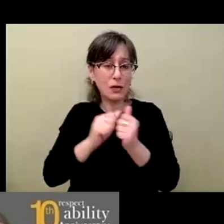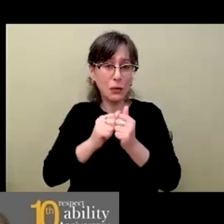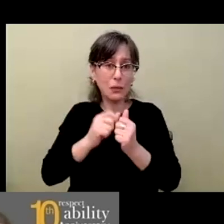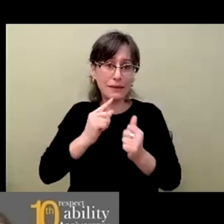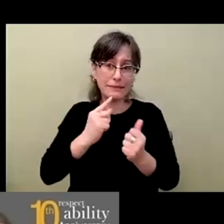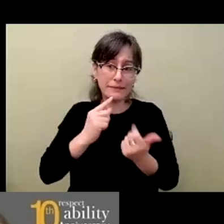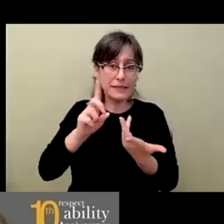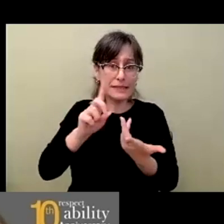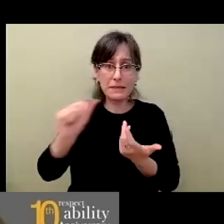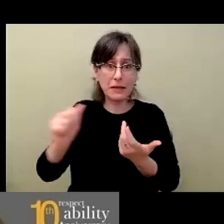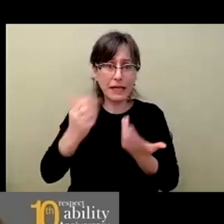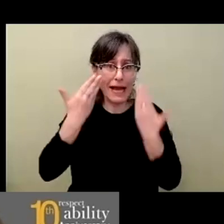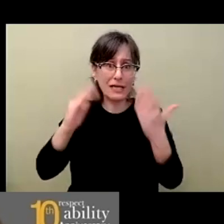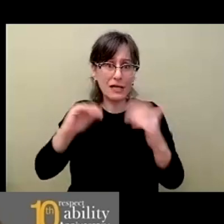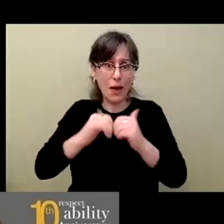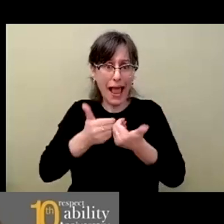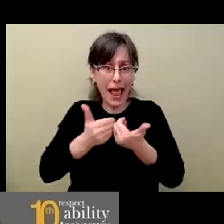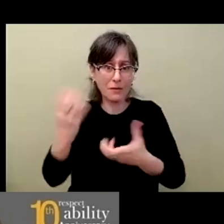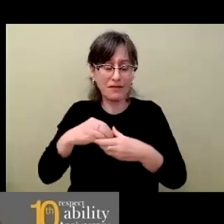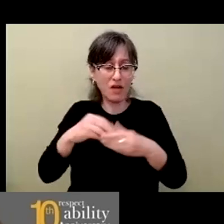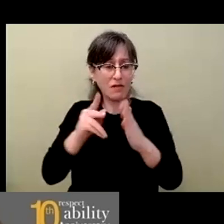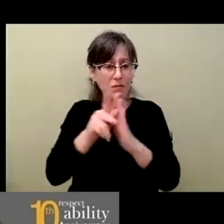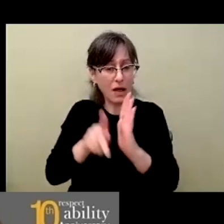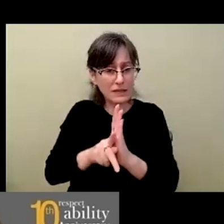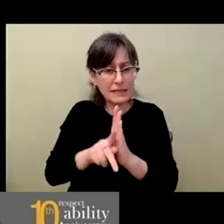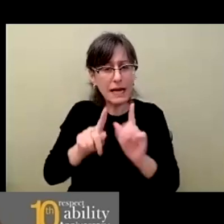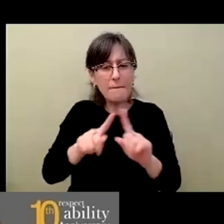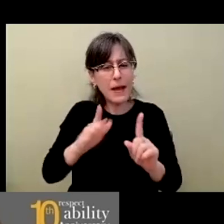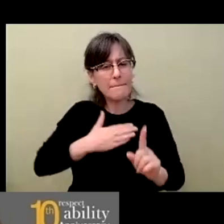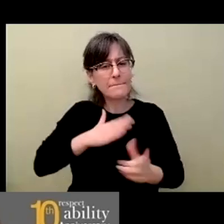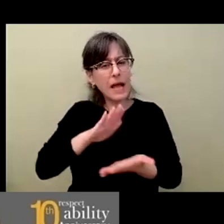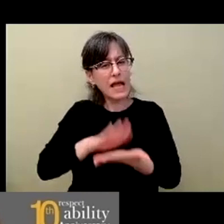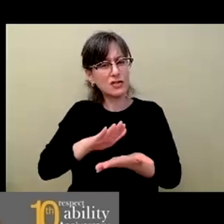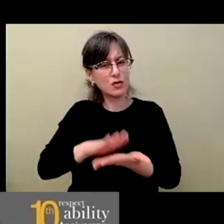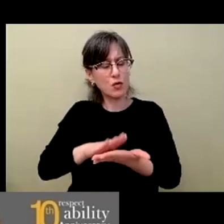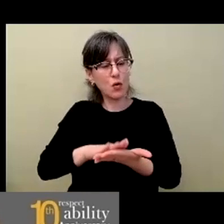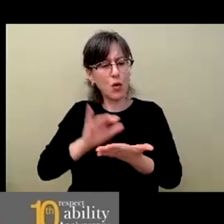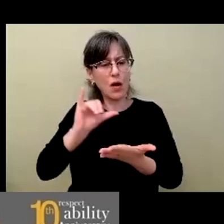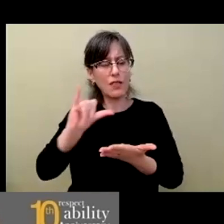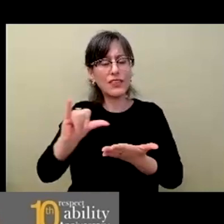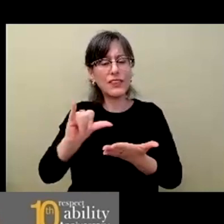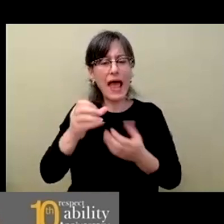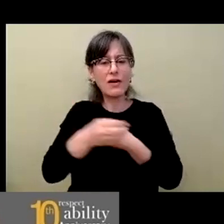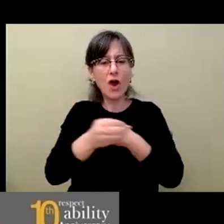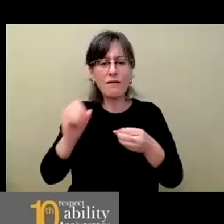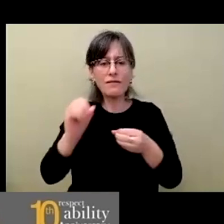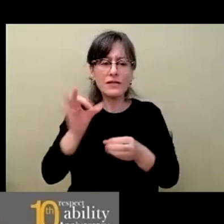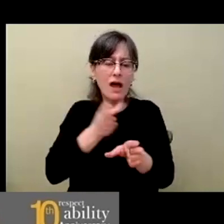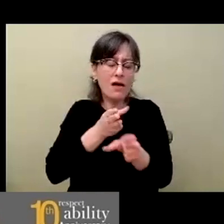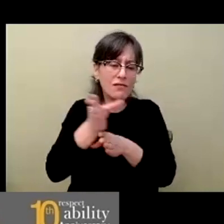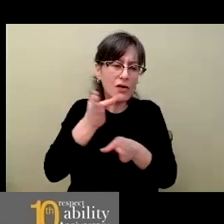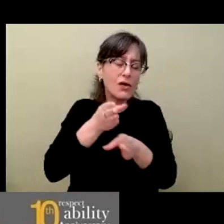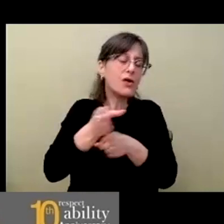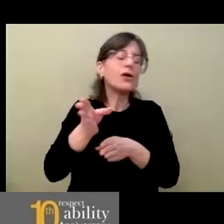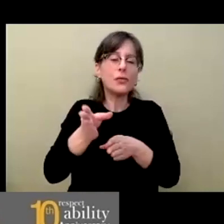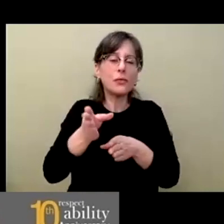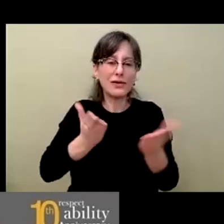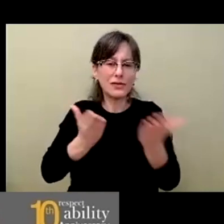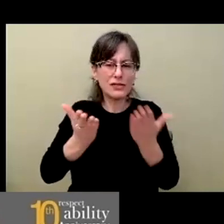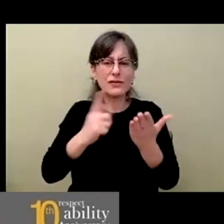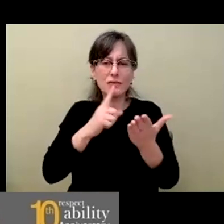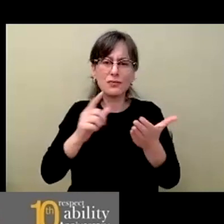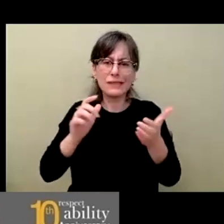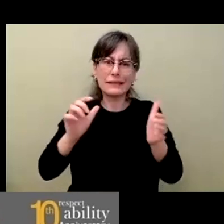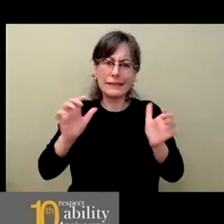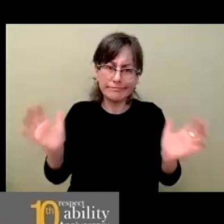into policy. But then at my school, the Office of Career Services did a very hard push to see if